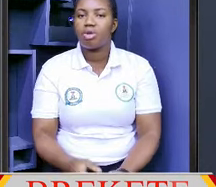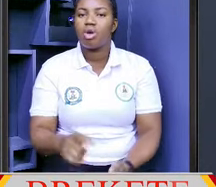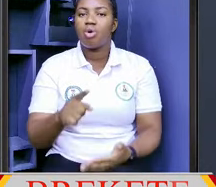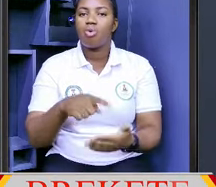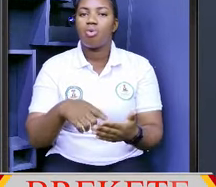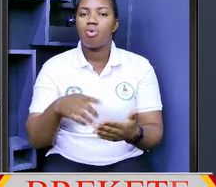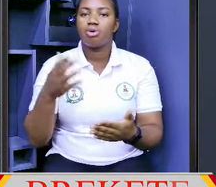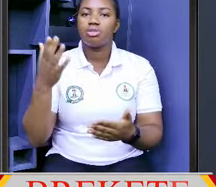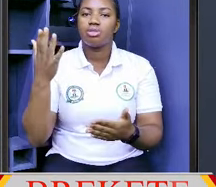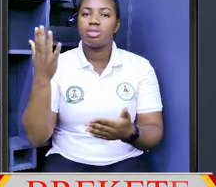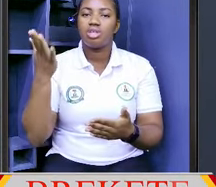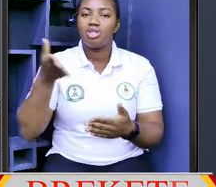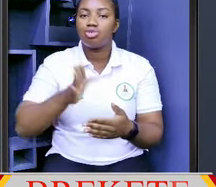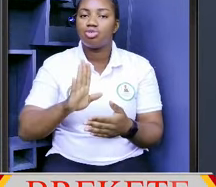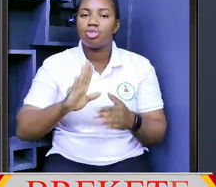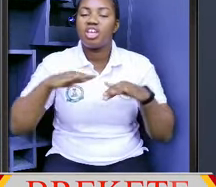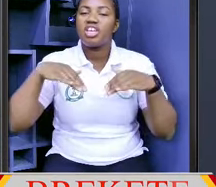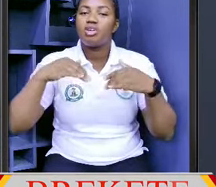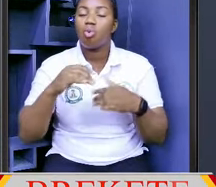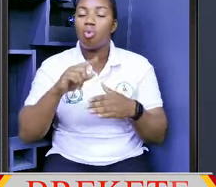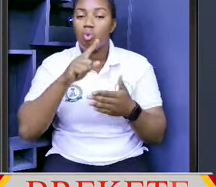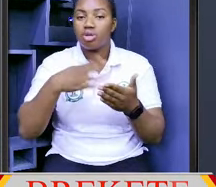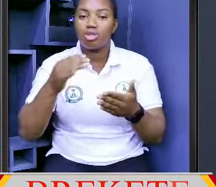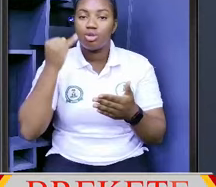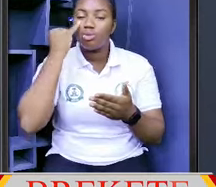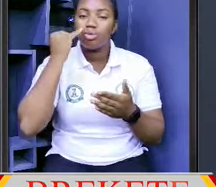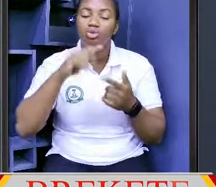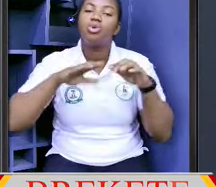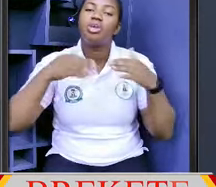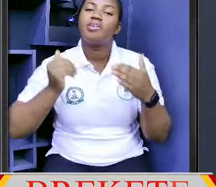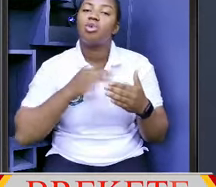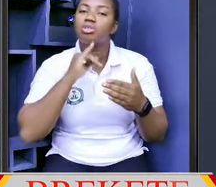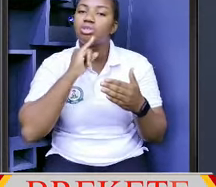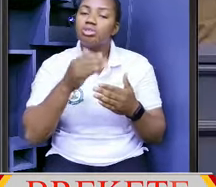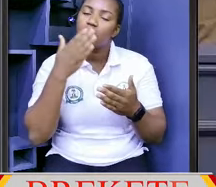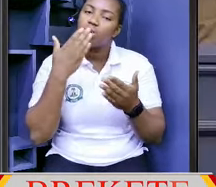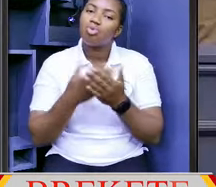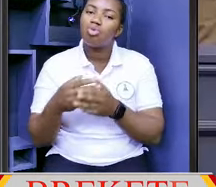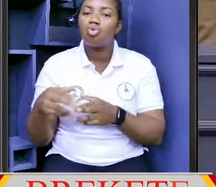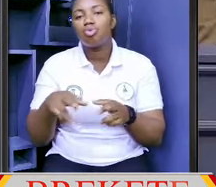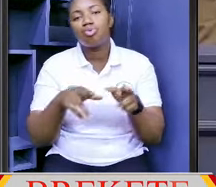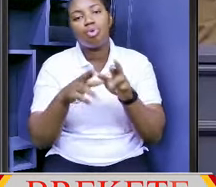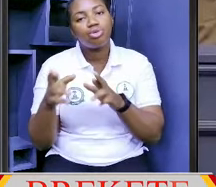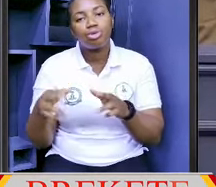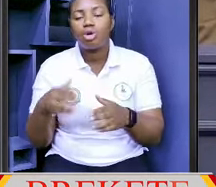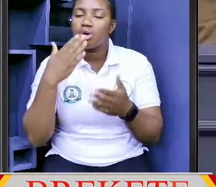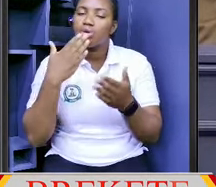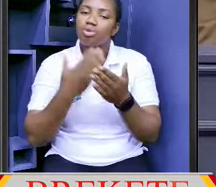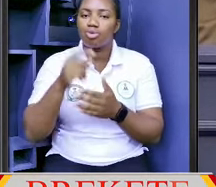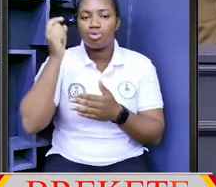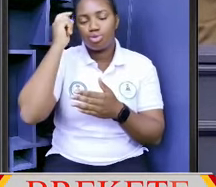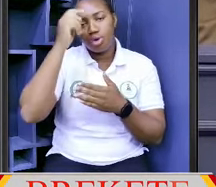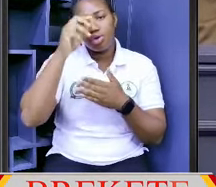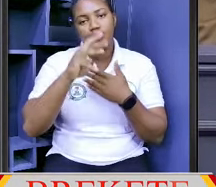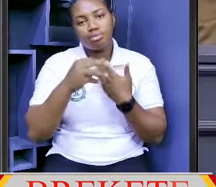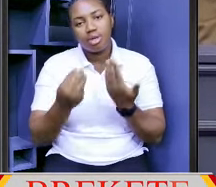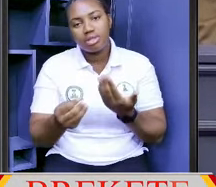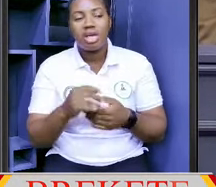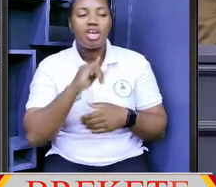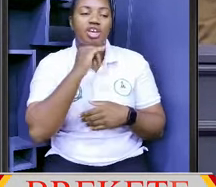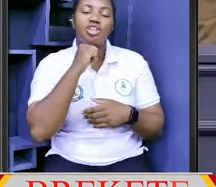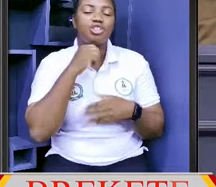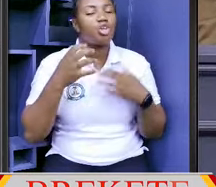roads, infrastructures, and good governance. But what do we not be complain with the complaint? Not be complain, my president.